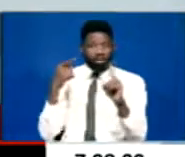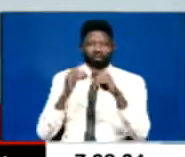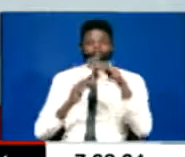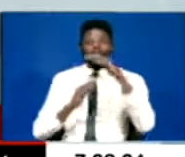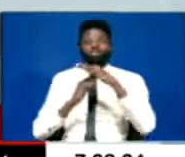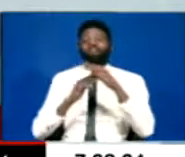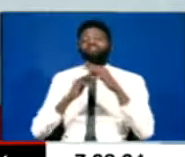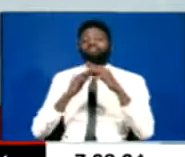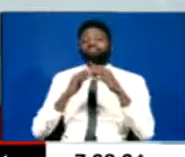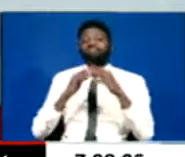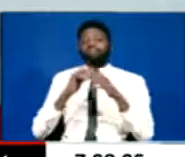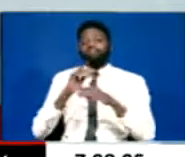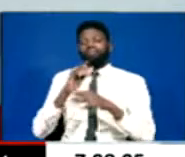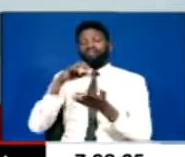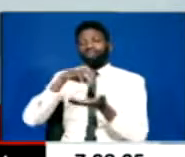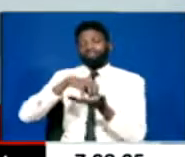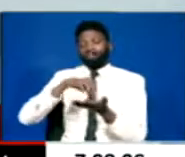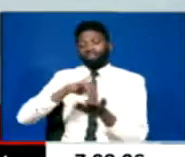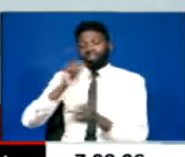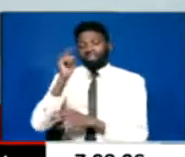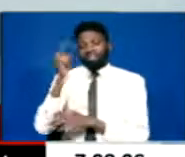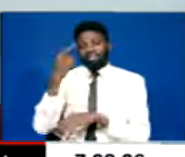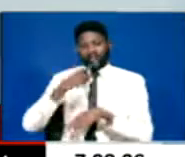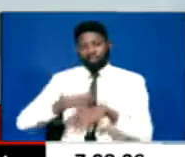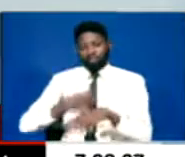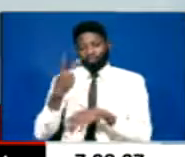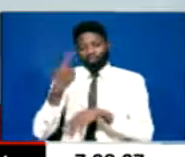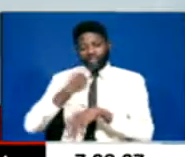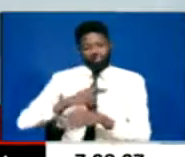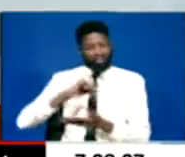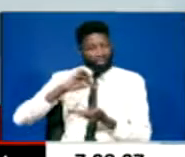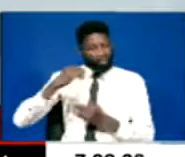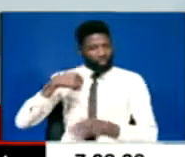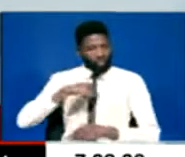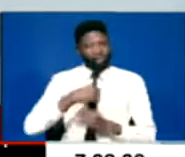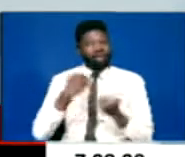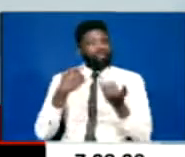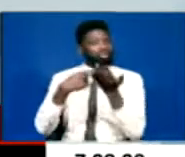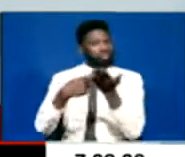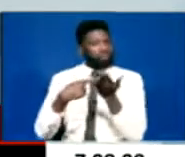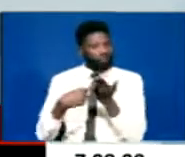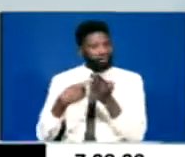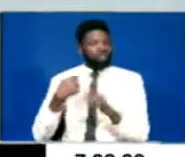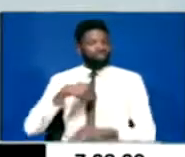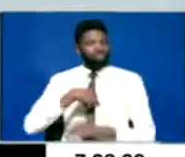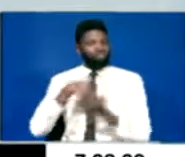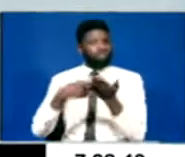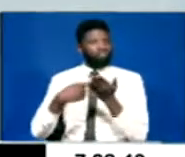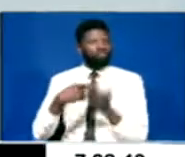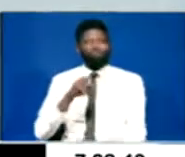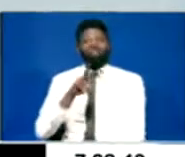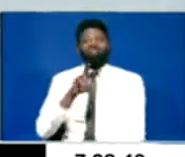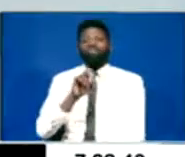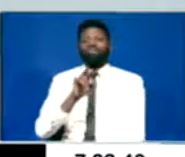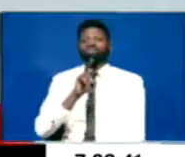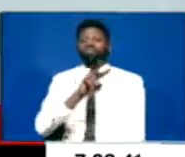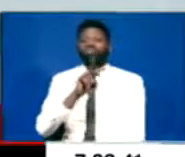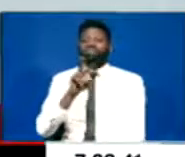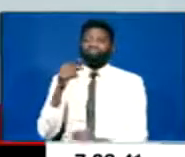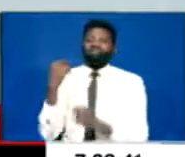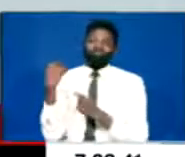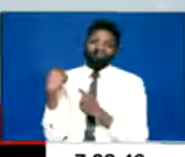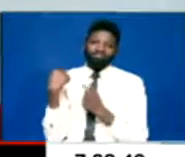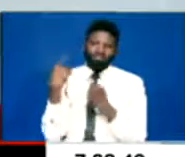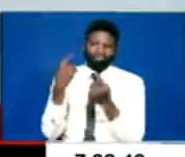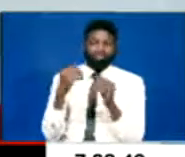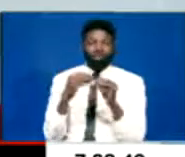time, this time with only 2 days to go. We are just having a conversation here that we've been talking about 2022 for the longest time. Now we